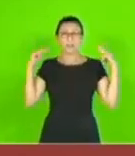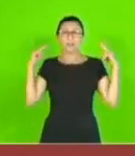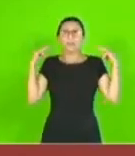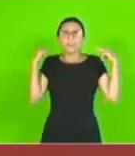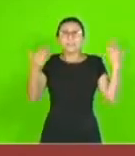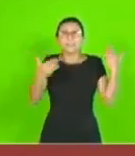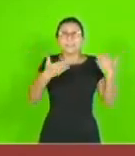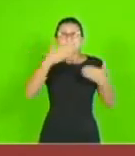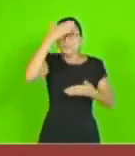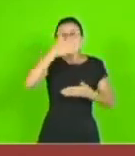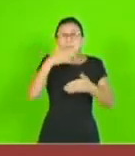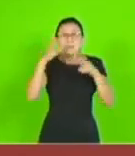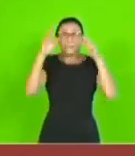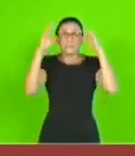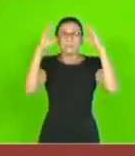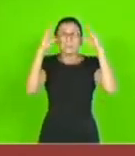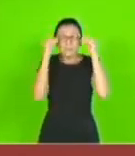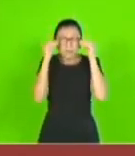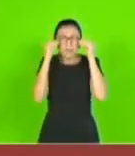big truck.